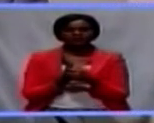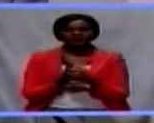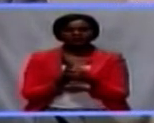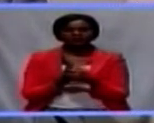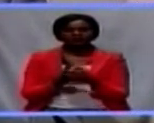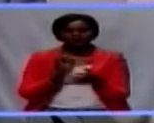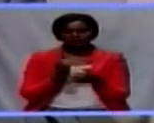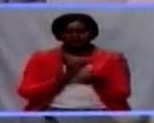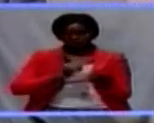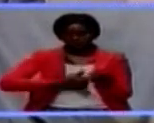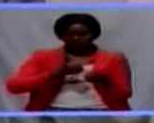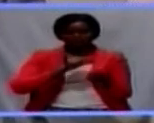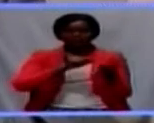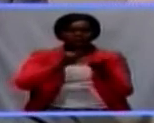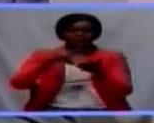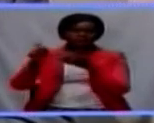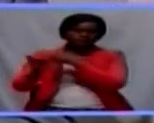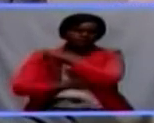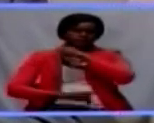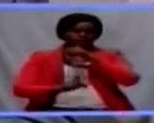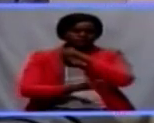waiver of interest and penalties will